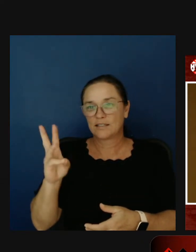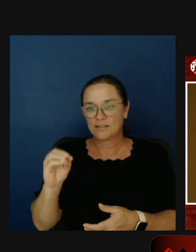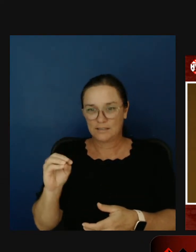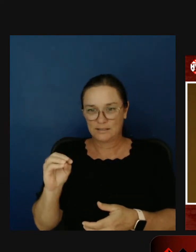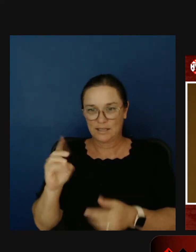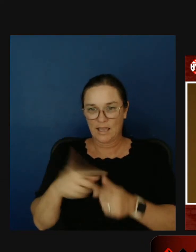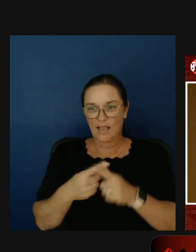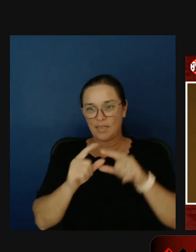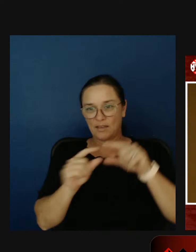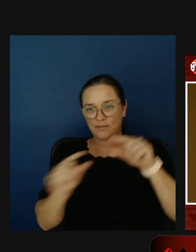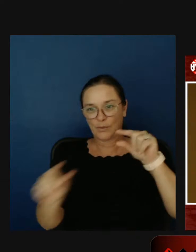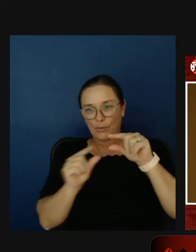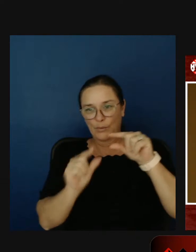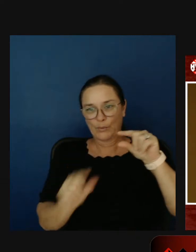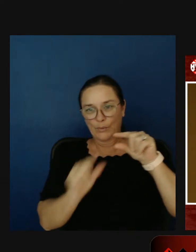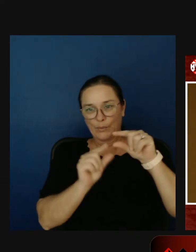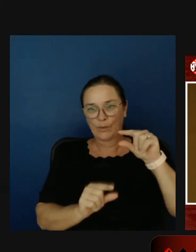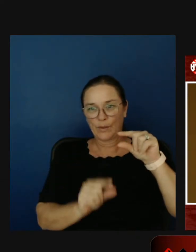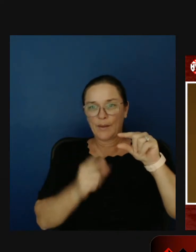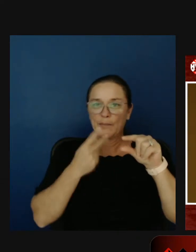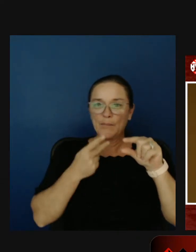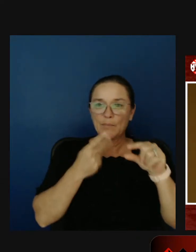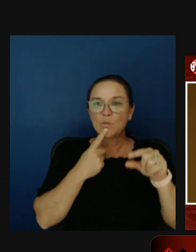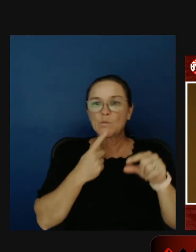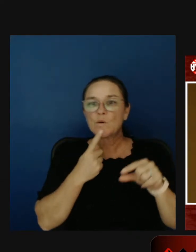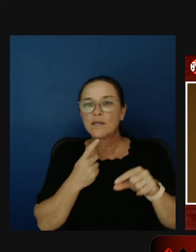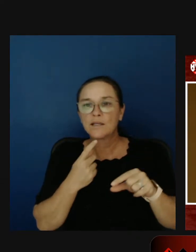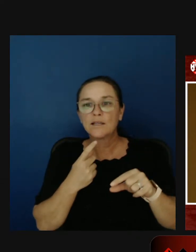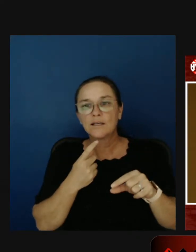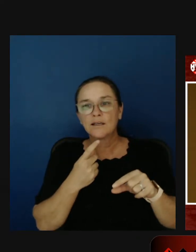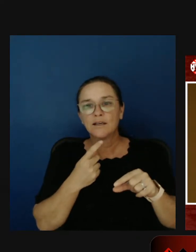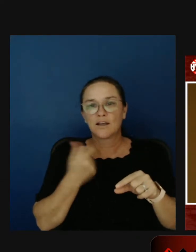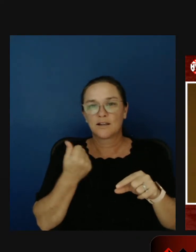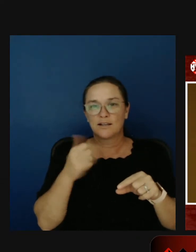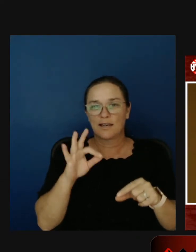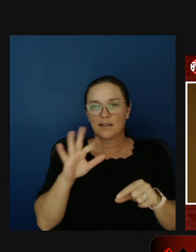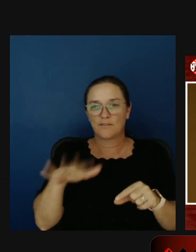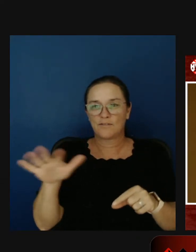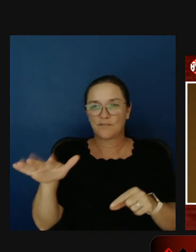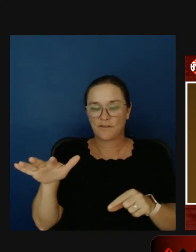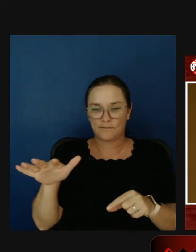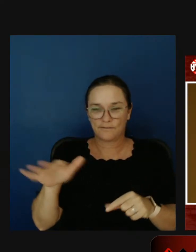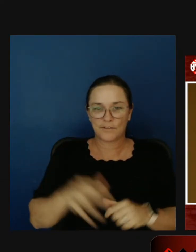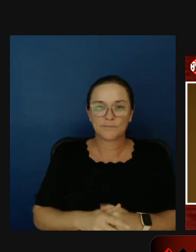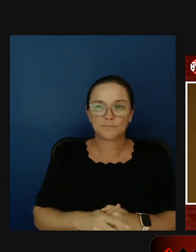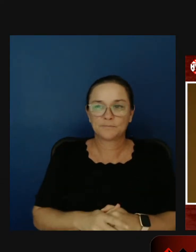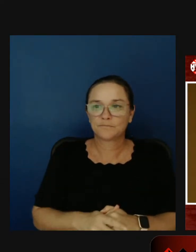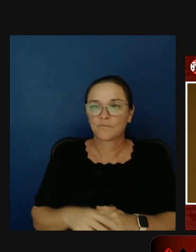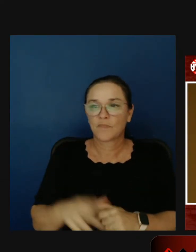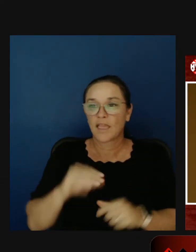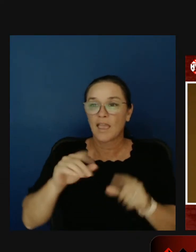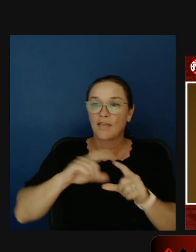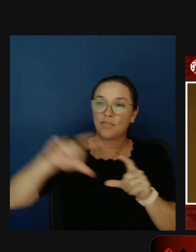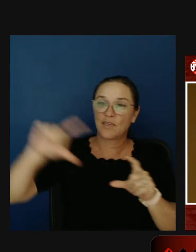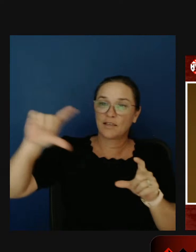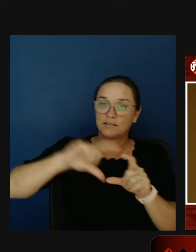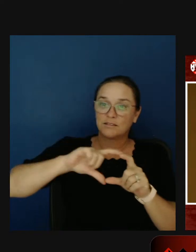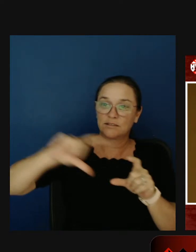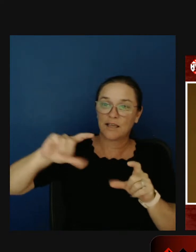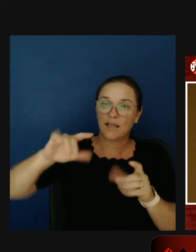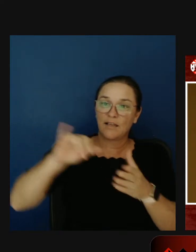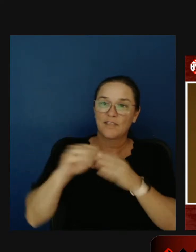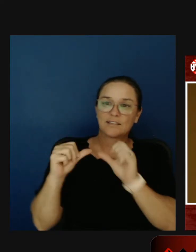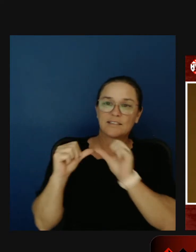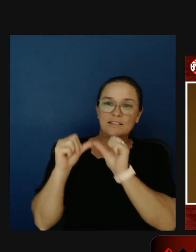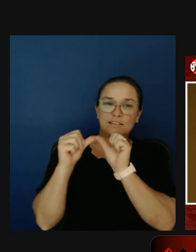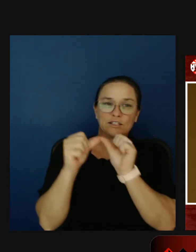then these kind of pinkish red ones over here are 1955. And this on this side is just a